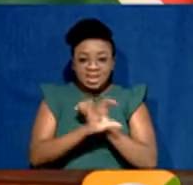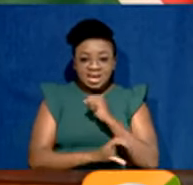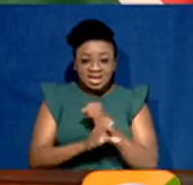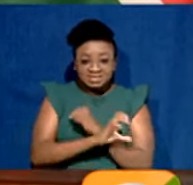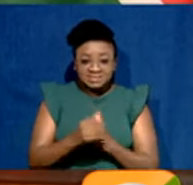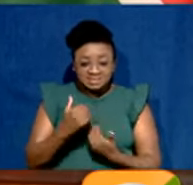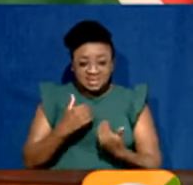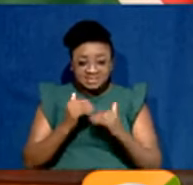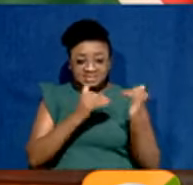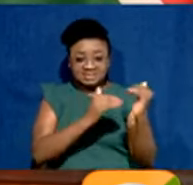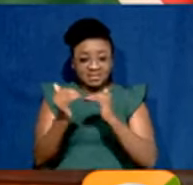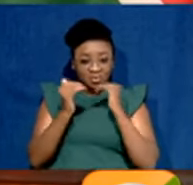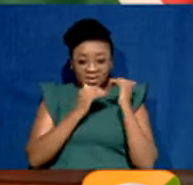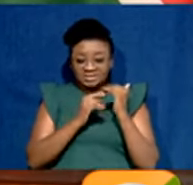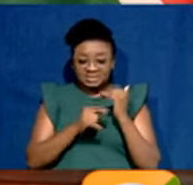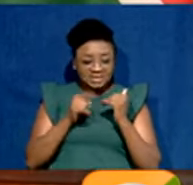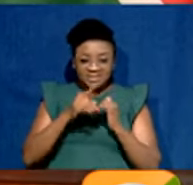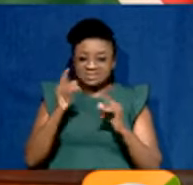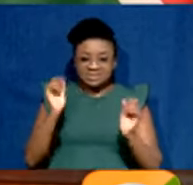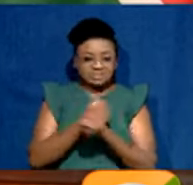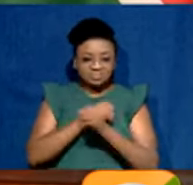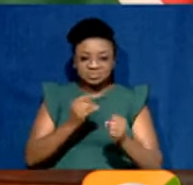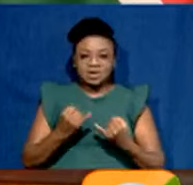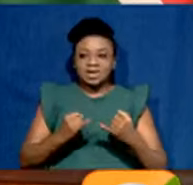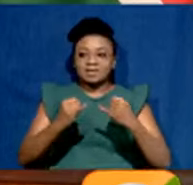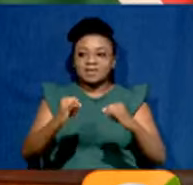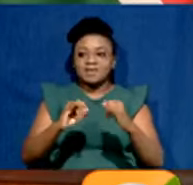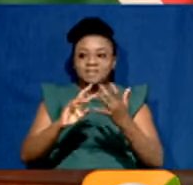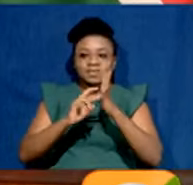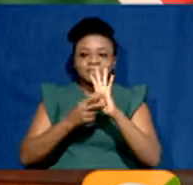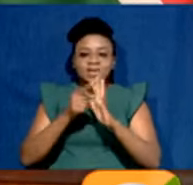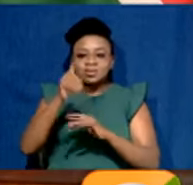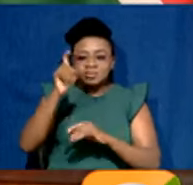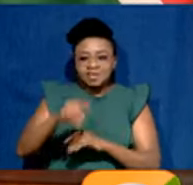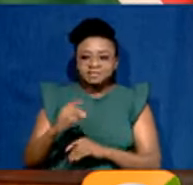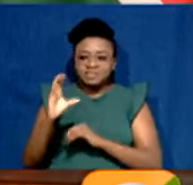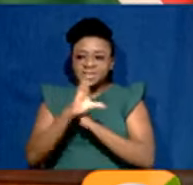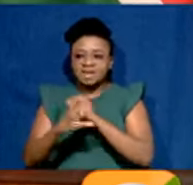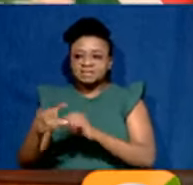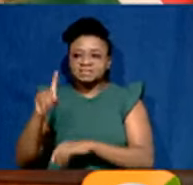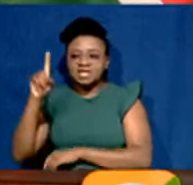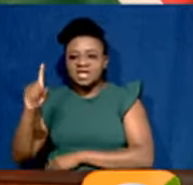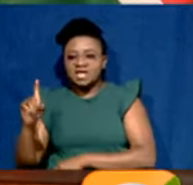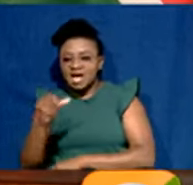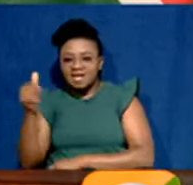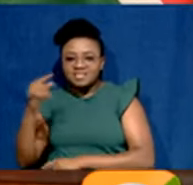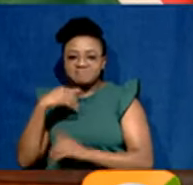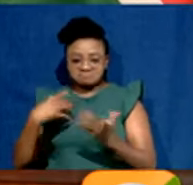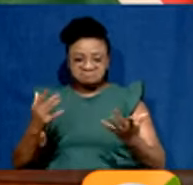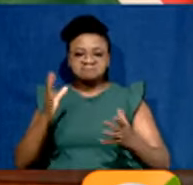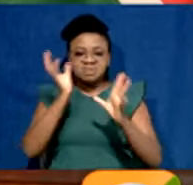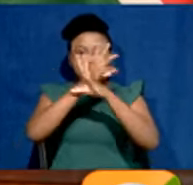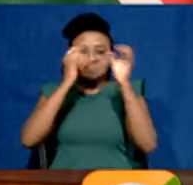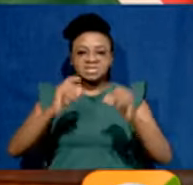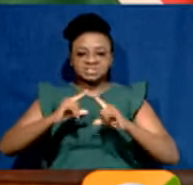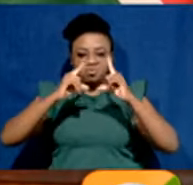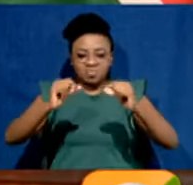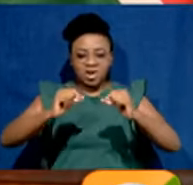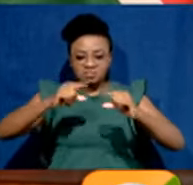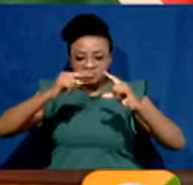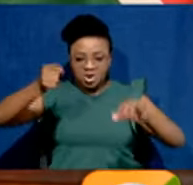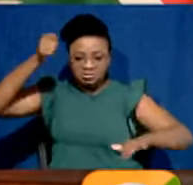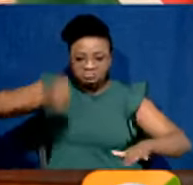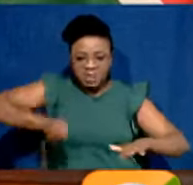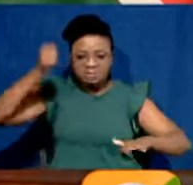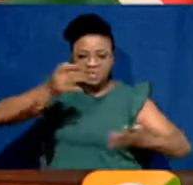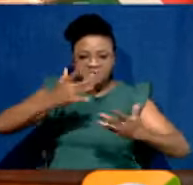this. For you to do this, you have to be like country X, where the president says, and it's final. You know, that is